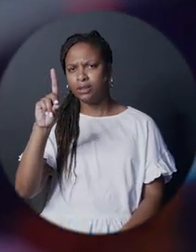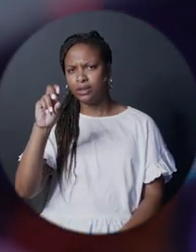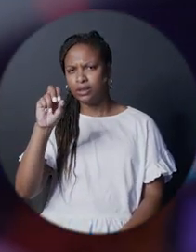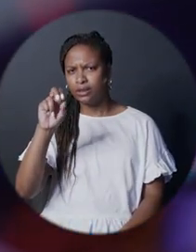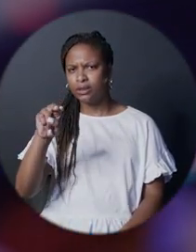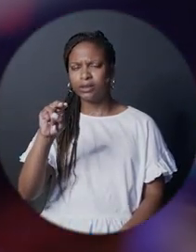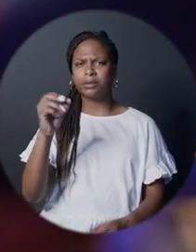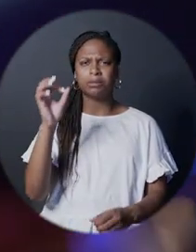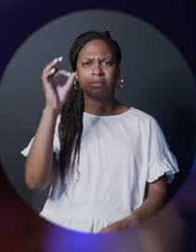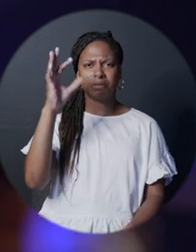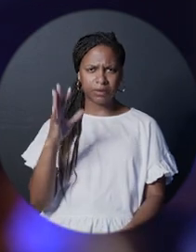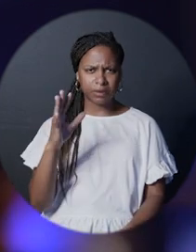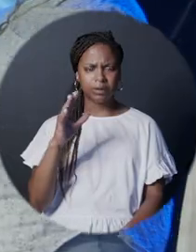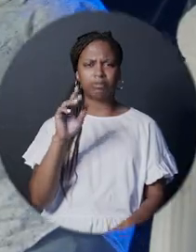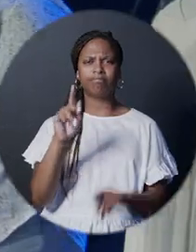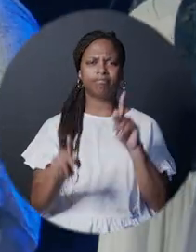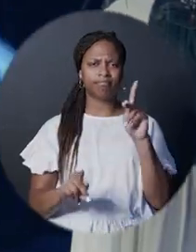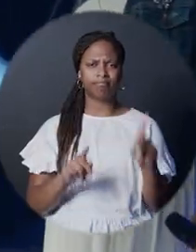to people